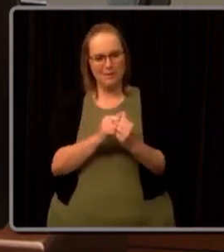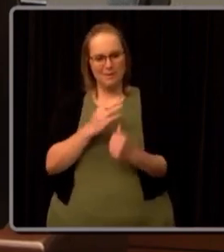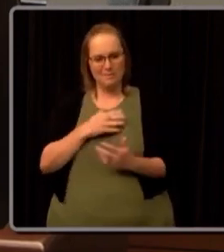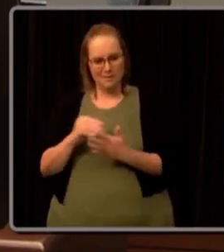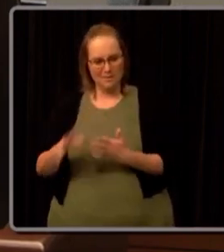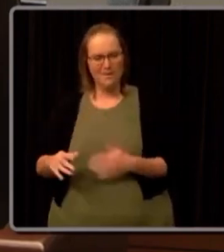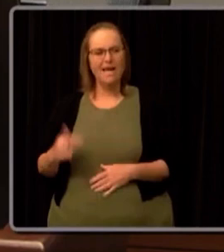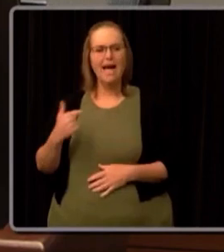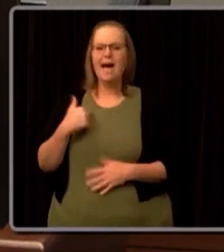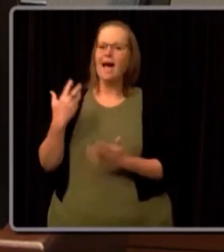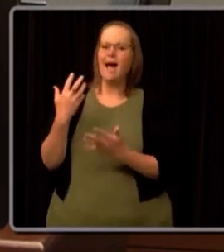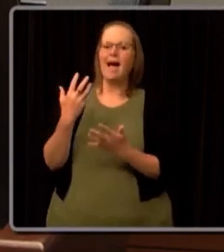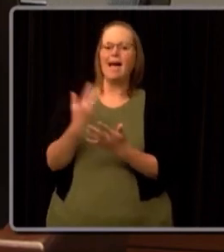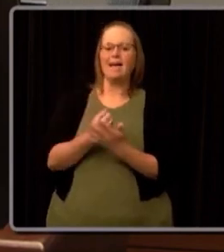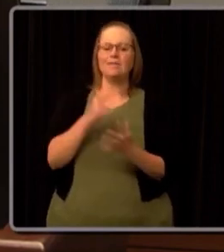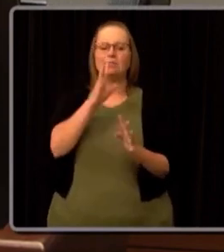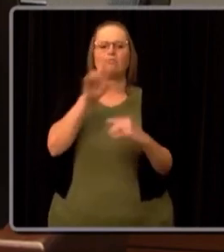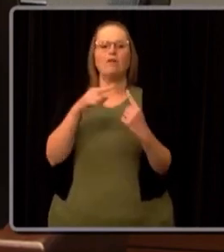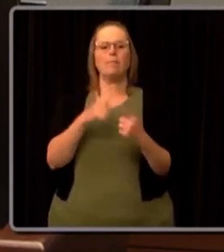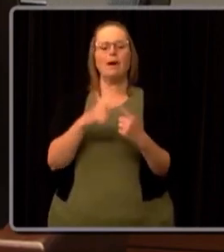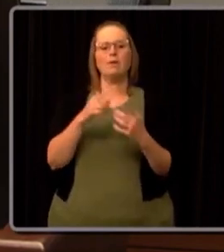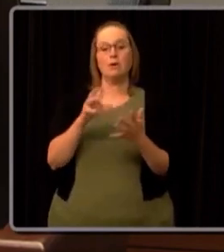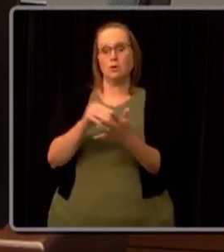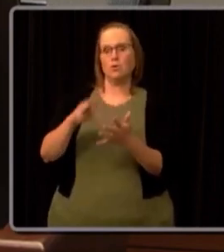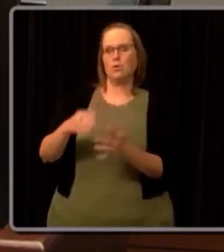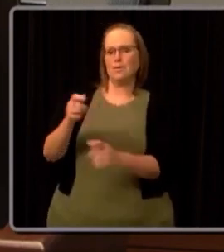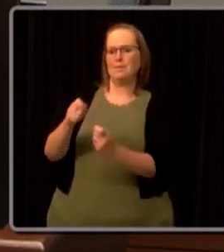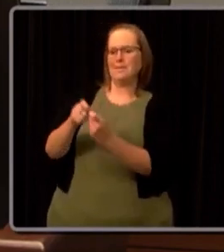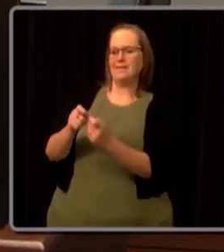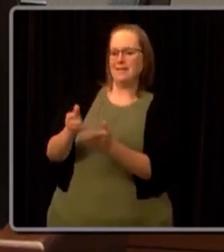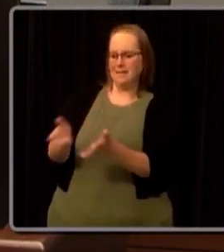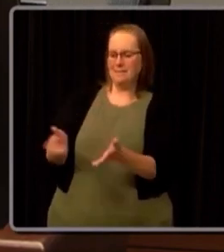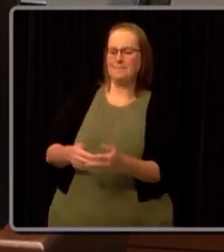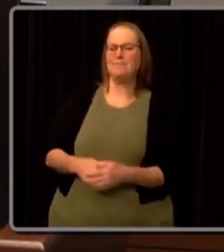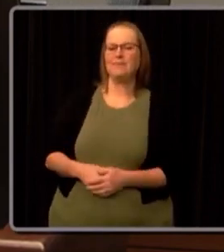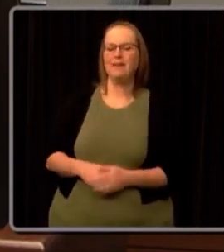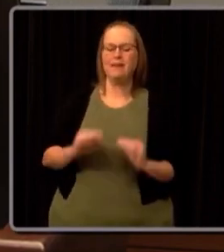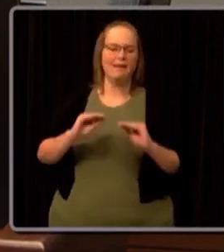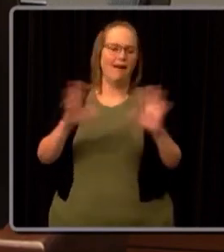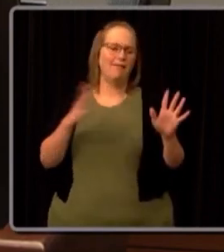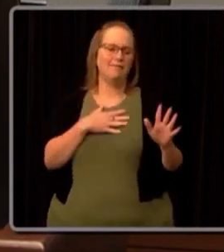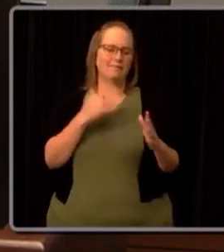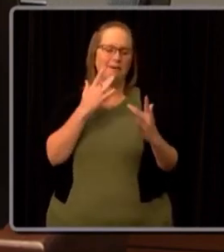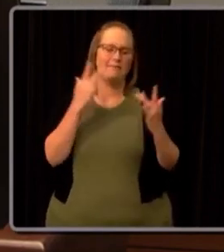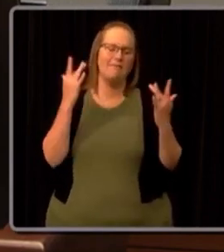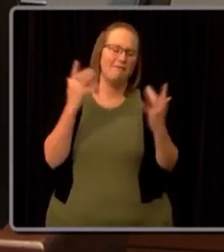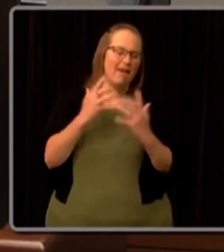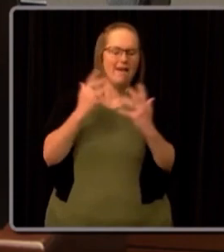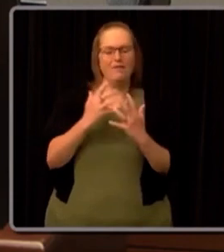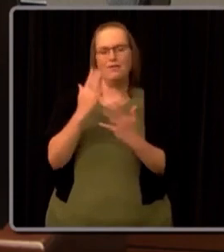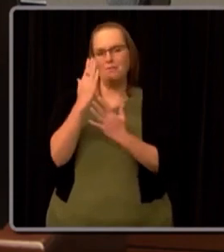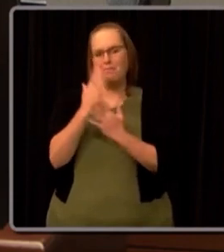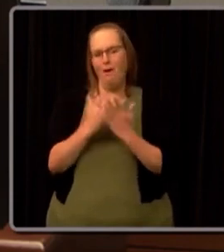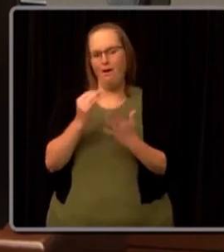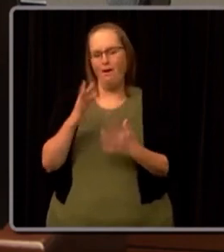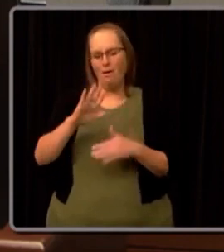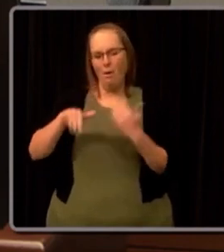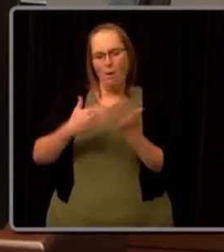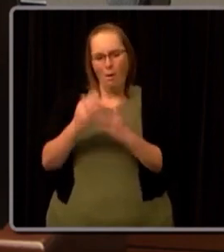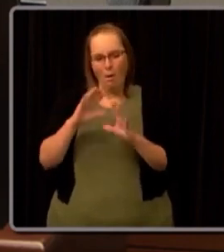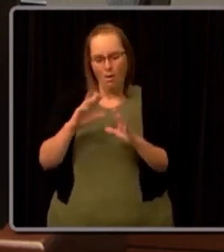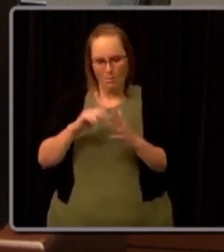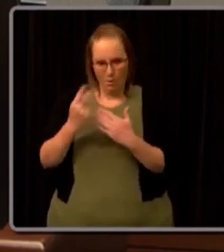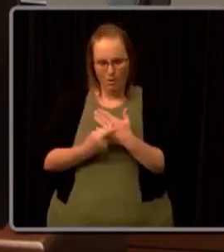get to take on the topic of students specifically, which obviously is my favorite part of all of this program. I have a